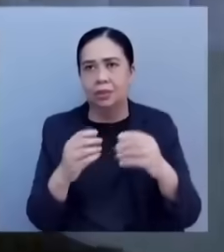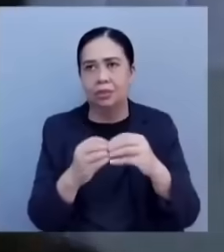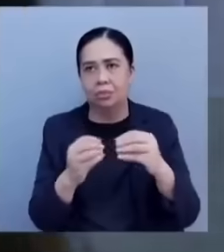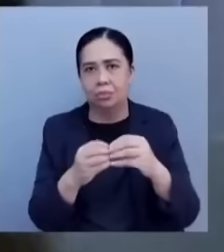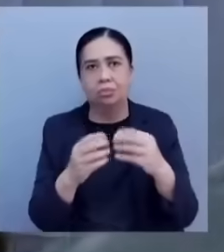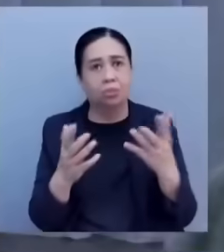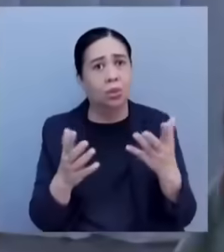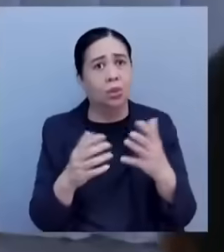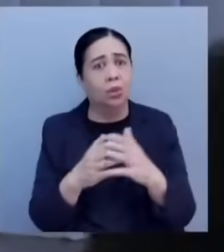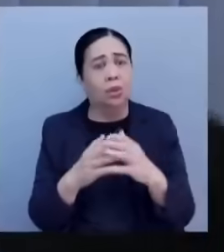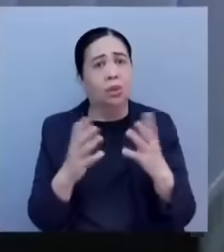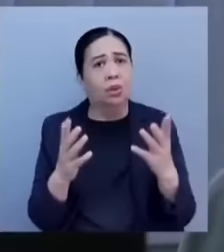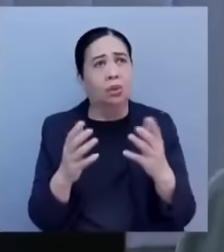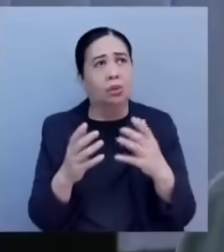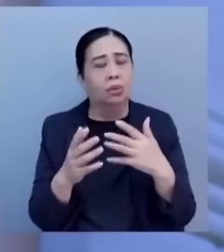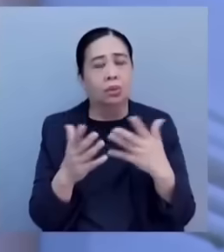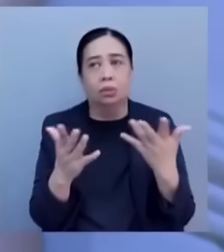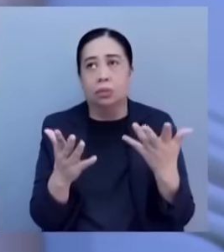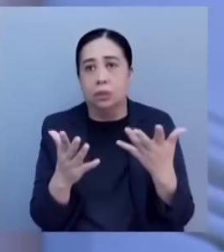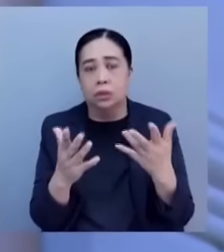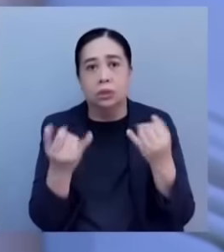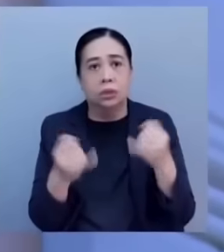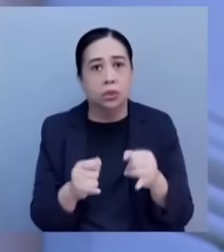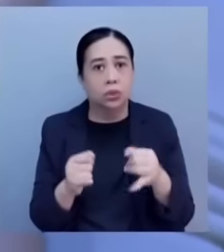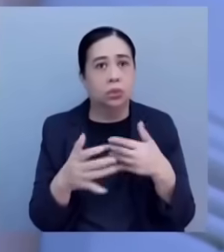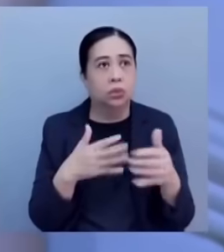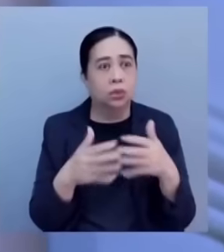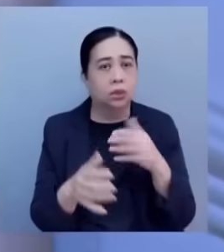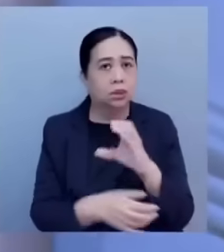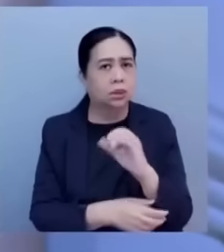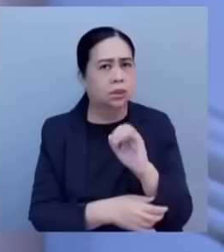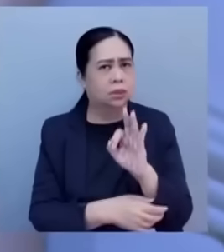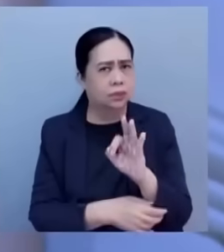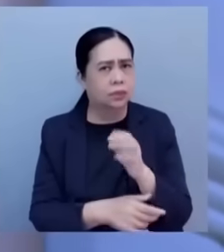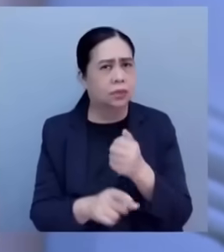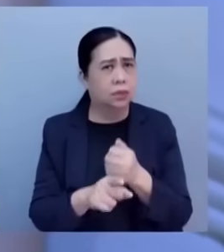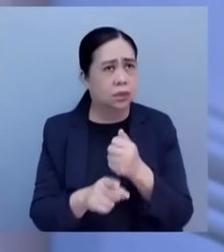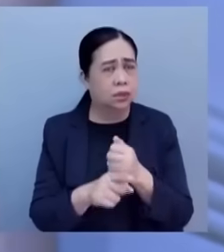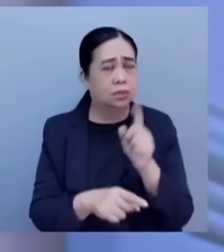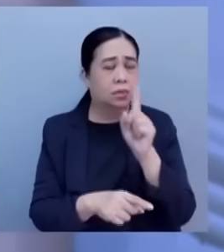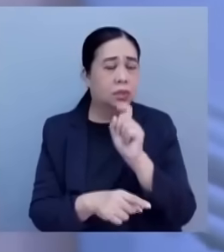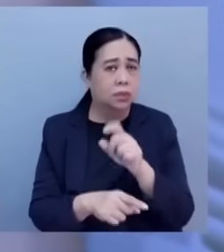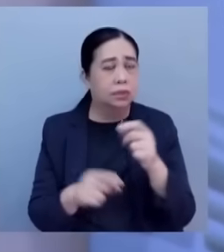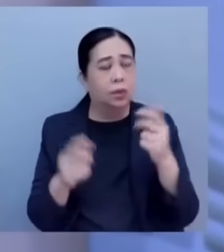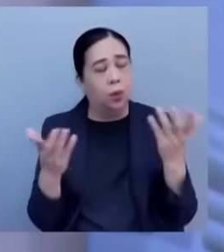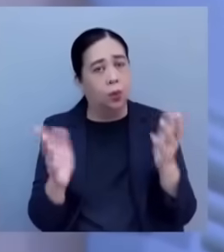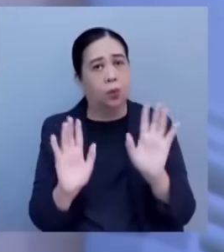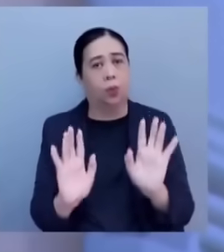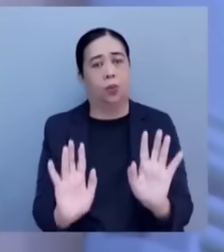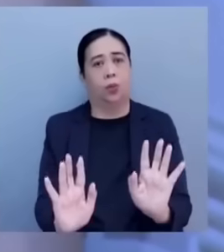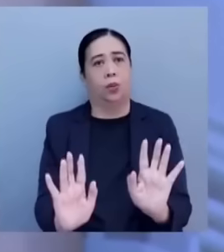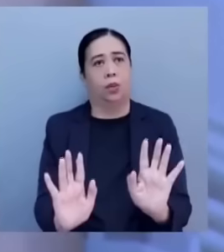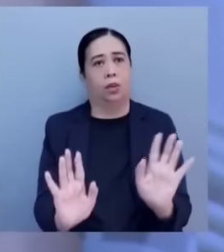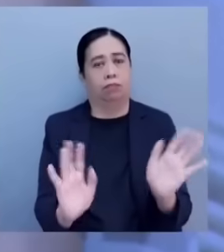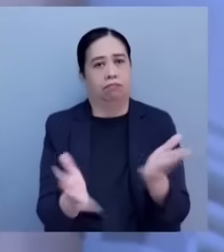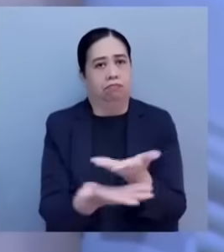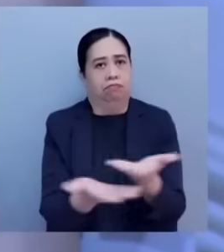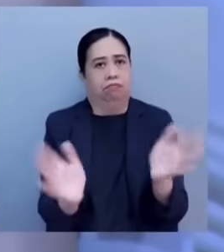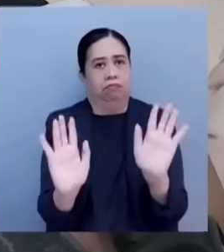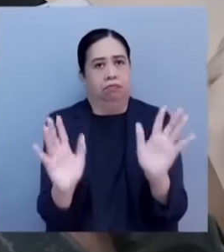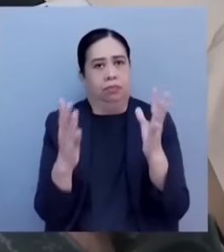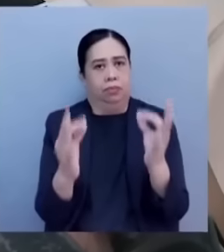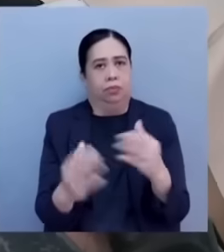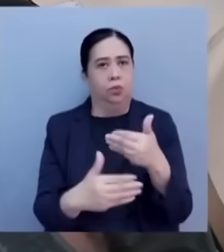Now, whether on the issue of whether confidential funds themselves should be questioned, well, we leave it to subsequent